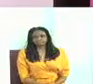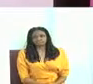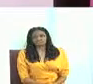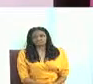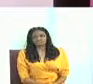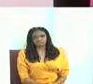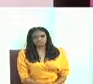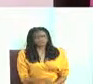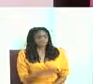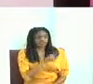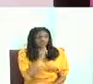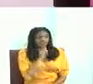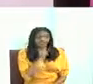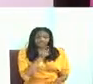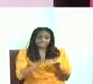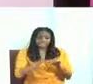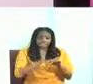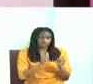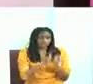They're not sound in faith.